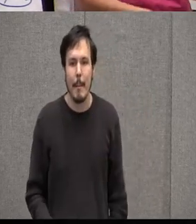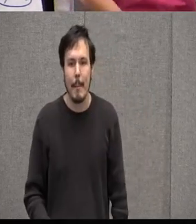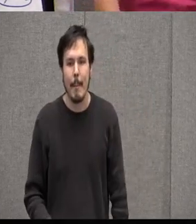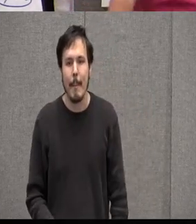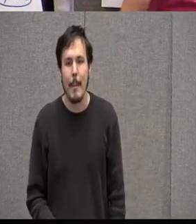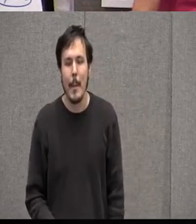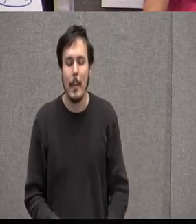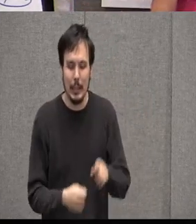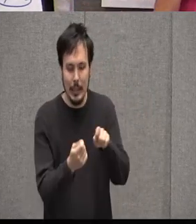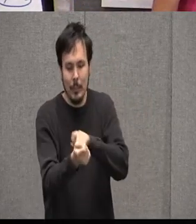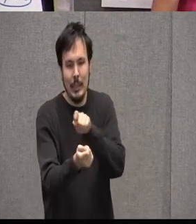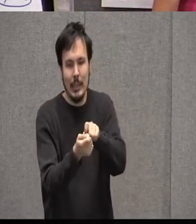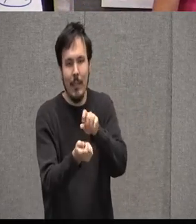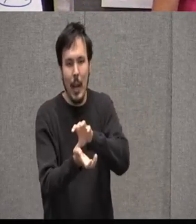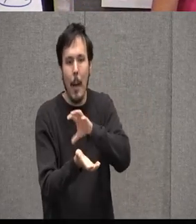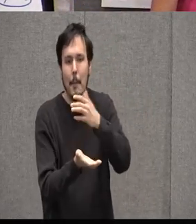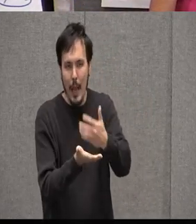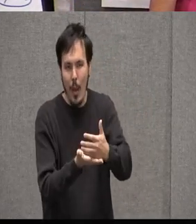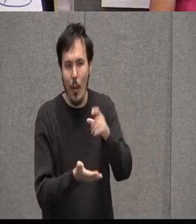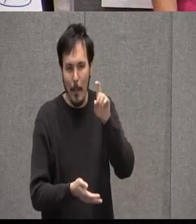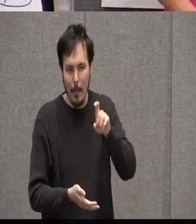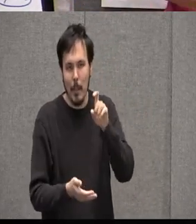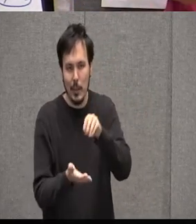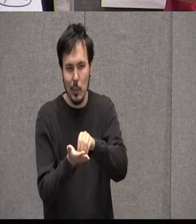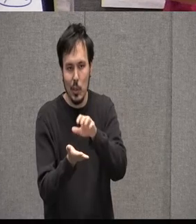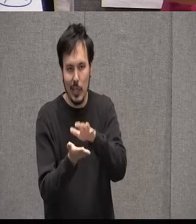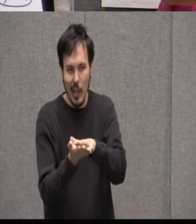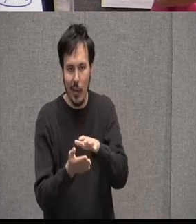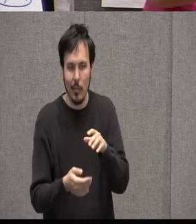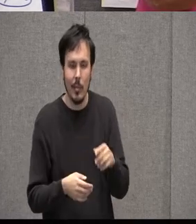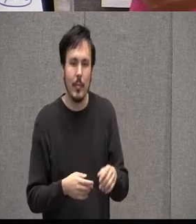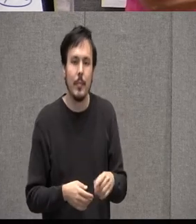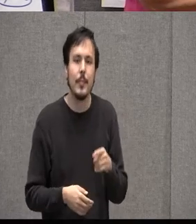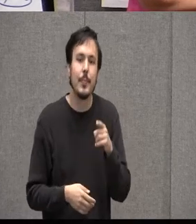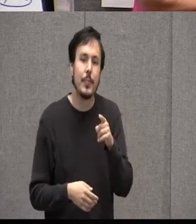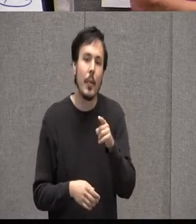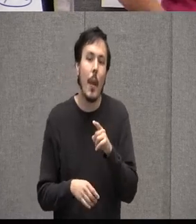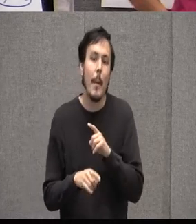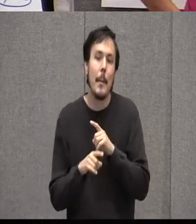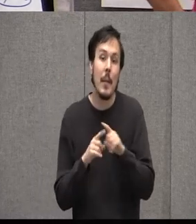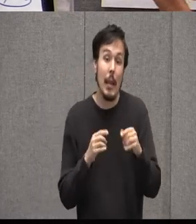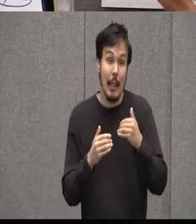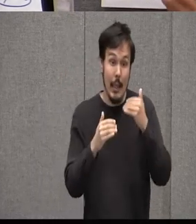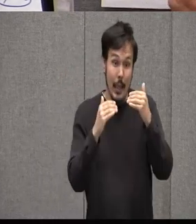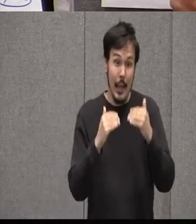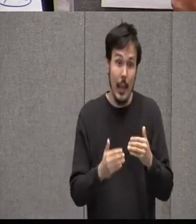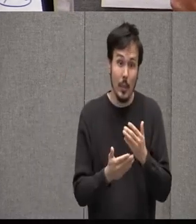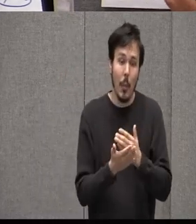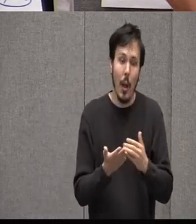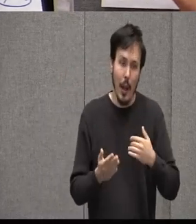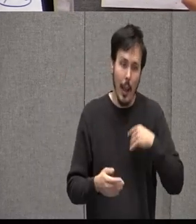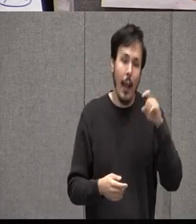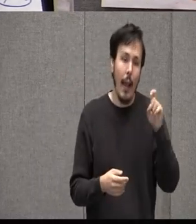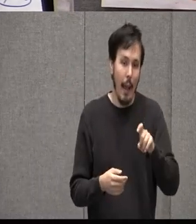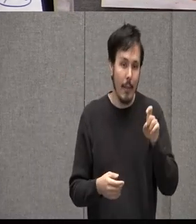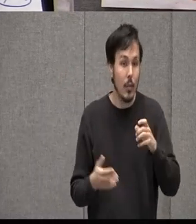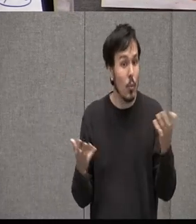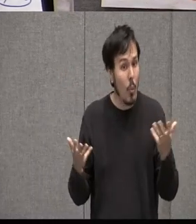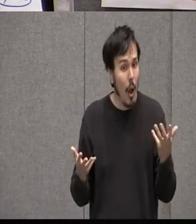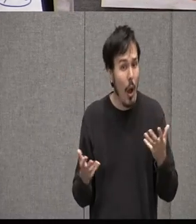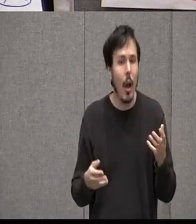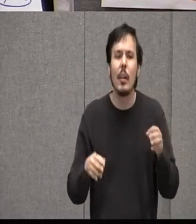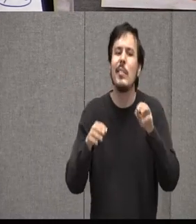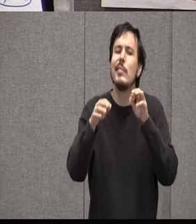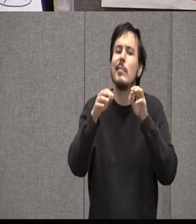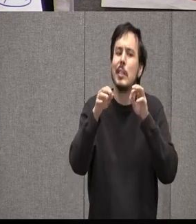then have I explained how I've gotten that? No, so that's the next part I would have to do. We would have to just say how